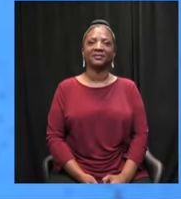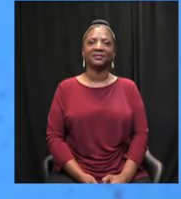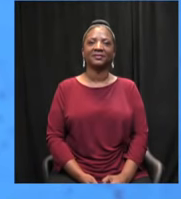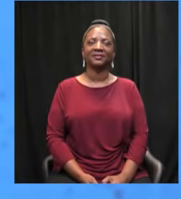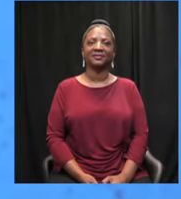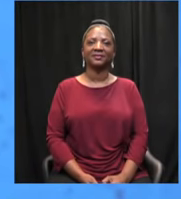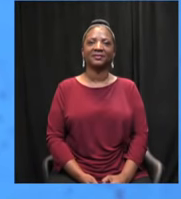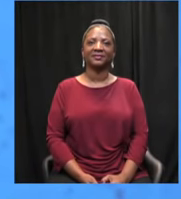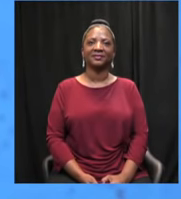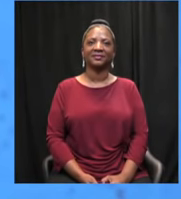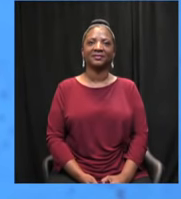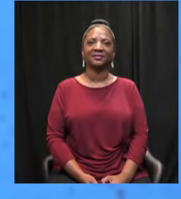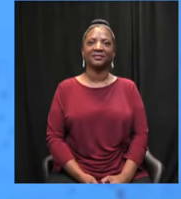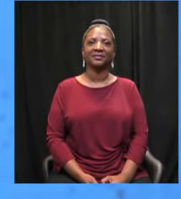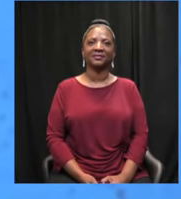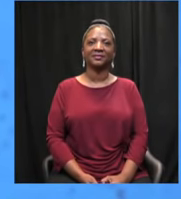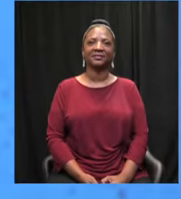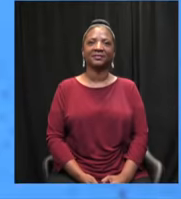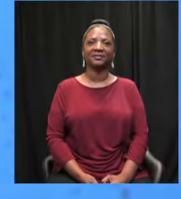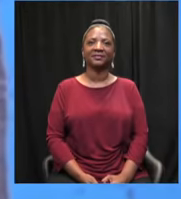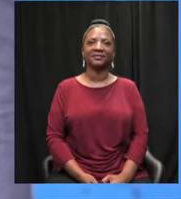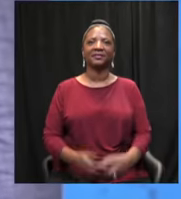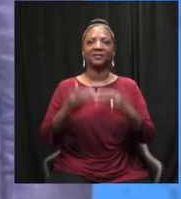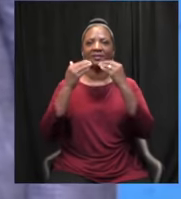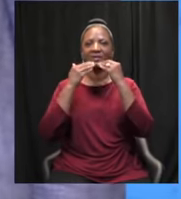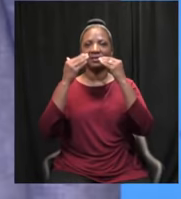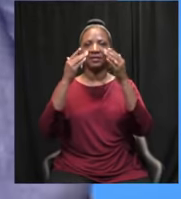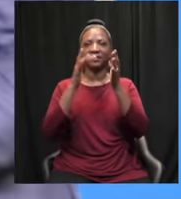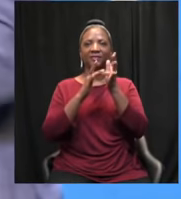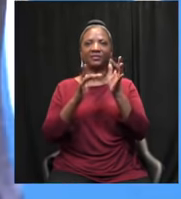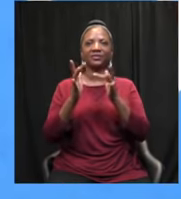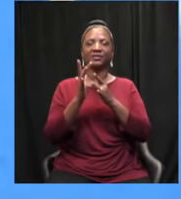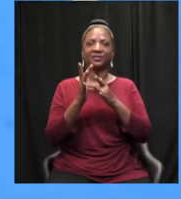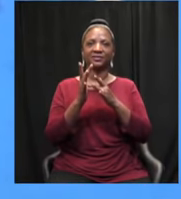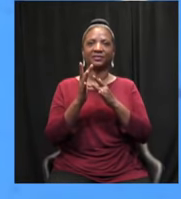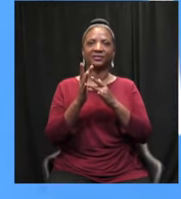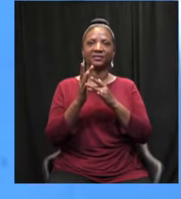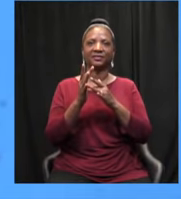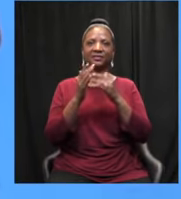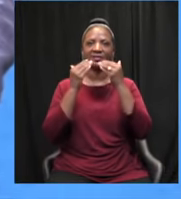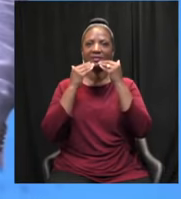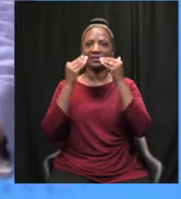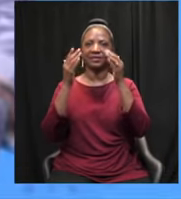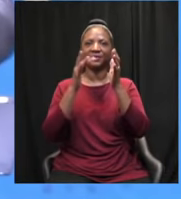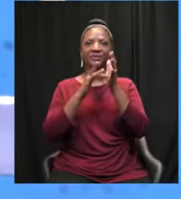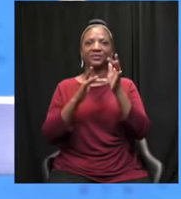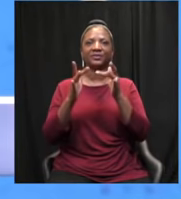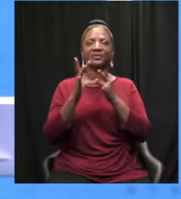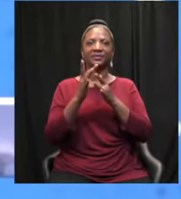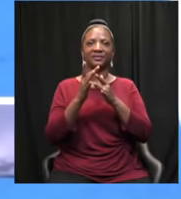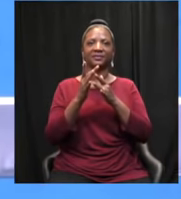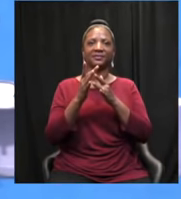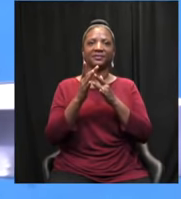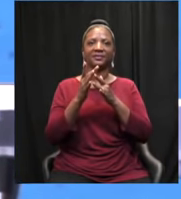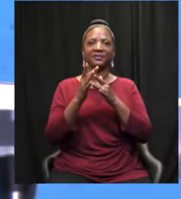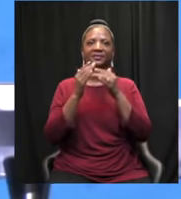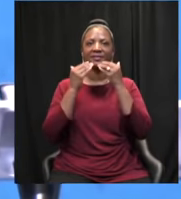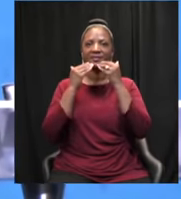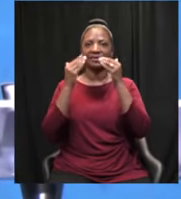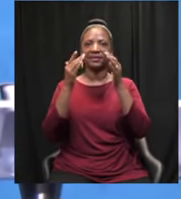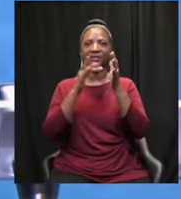Thank you, Jesus. Thank you, Jesus. Thank you, Jesus. Thank you,